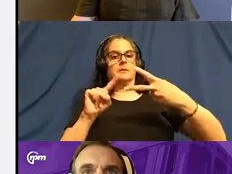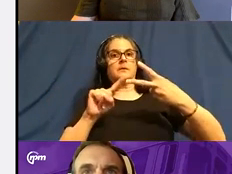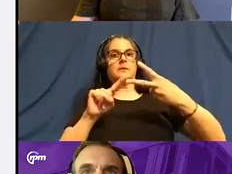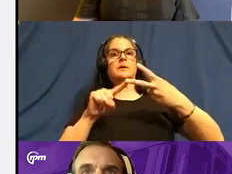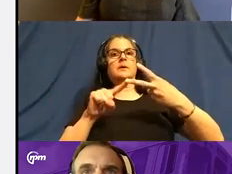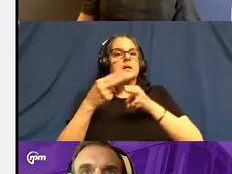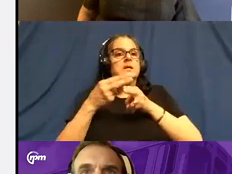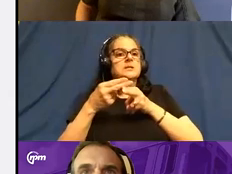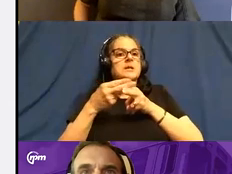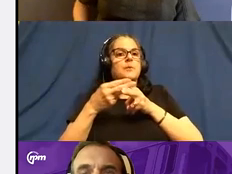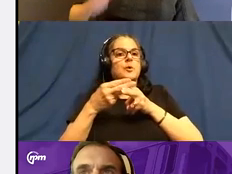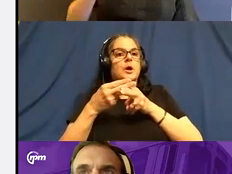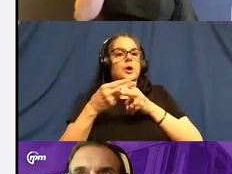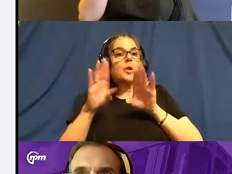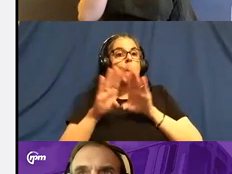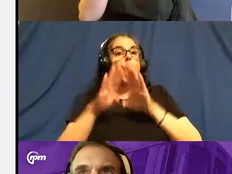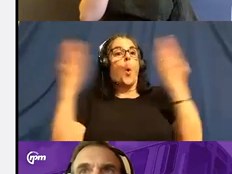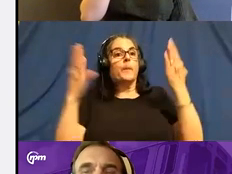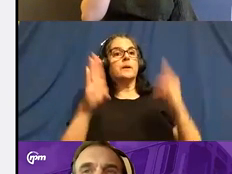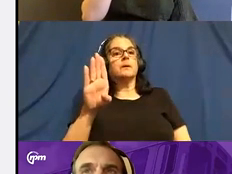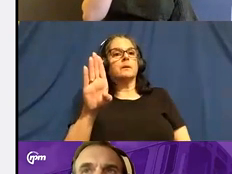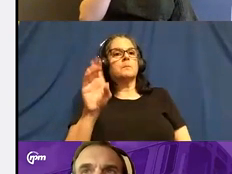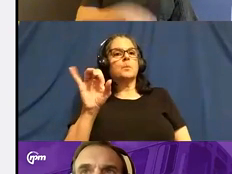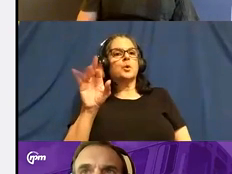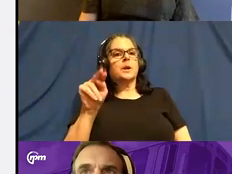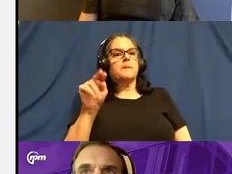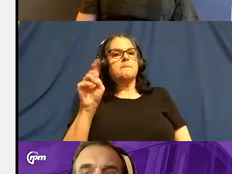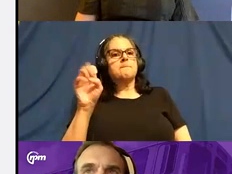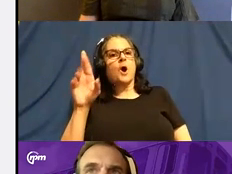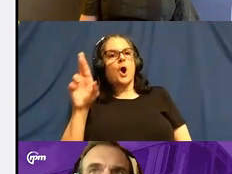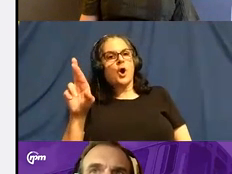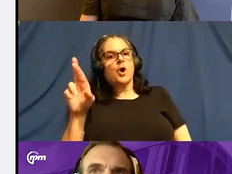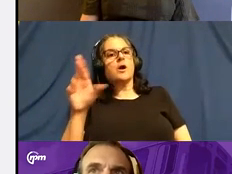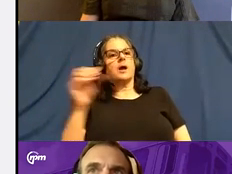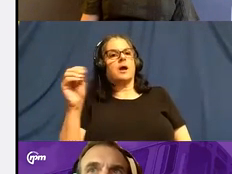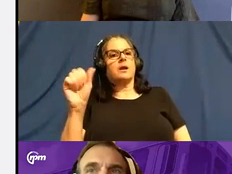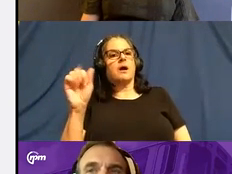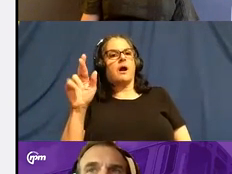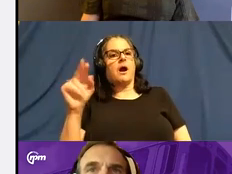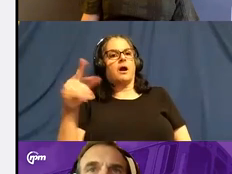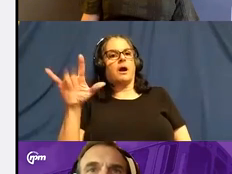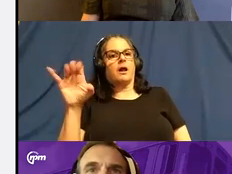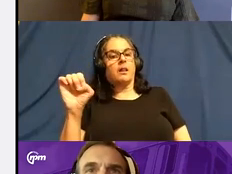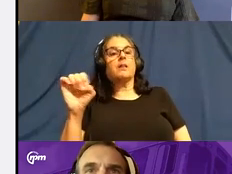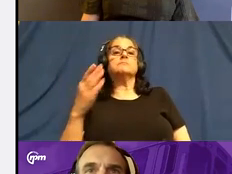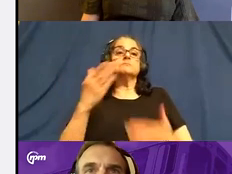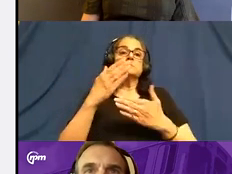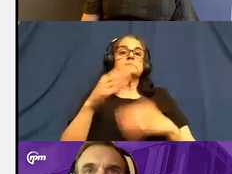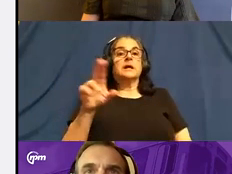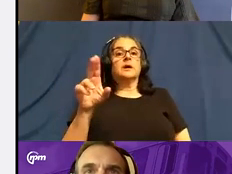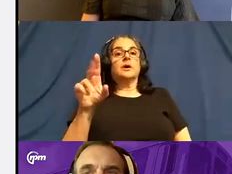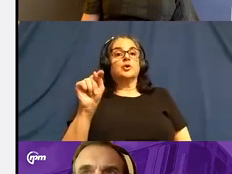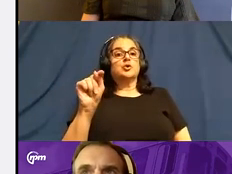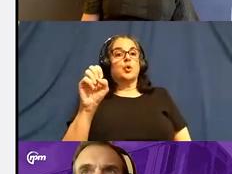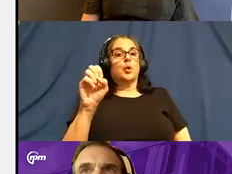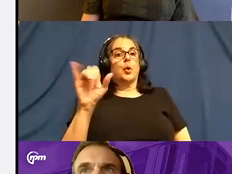stations opened at Bryn Mawr and Argyle. Steve talked a little bit about some of the demolition at Toyota, which will be part of the